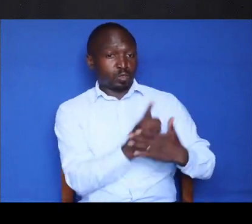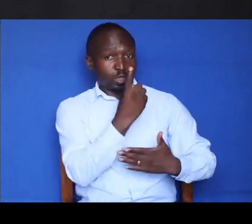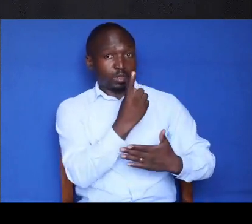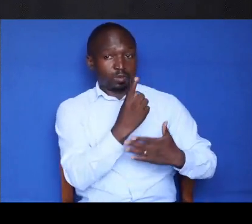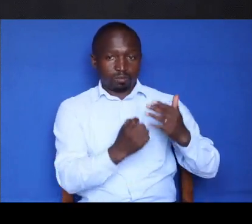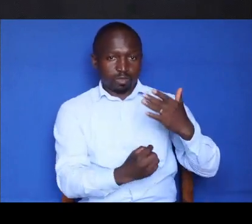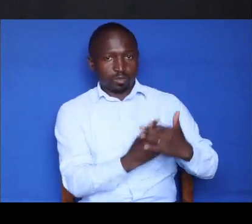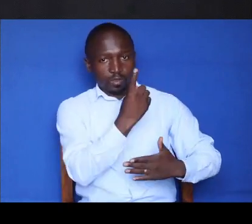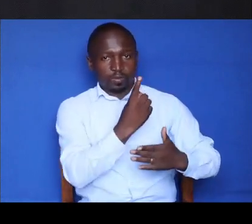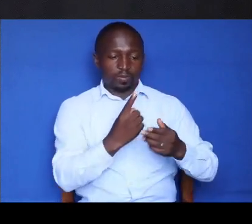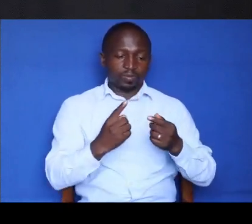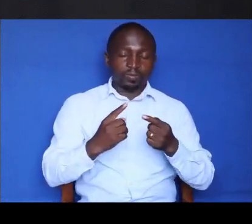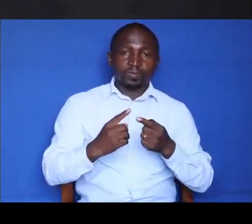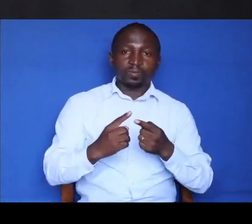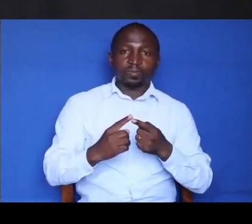resultant